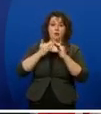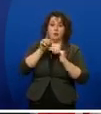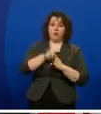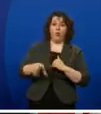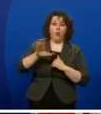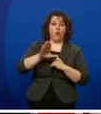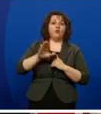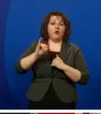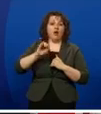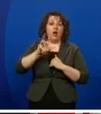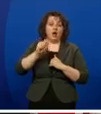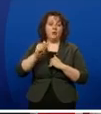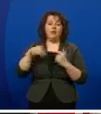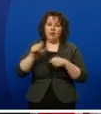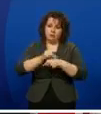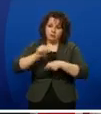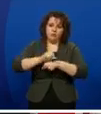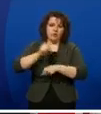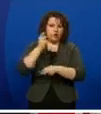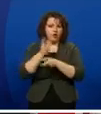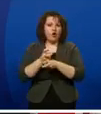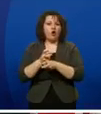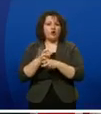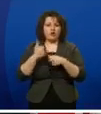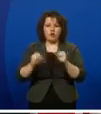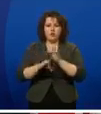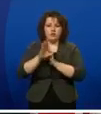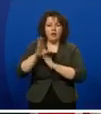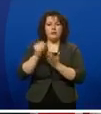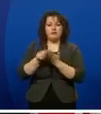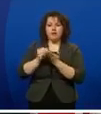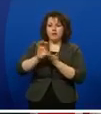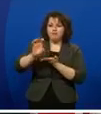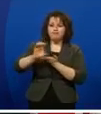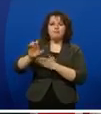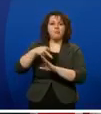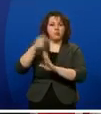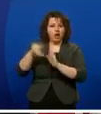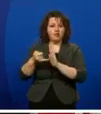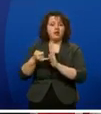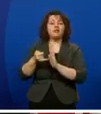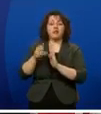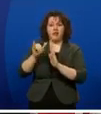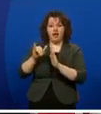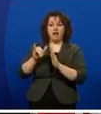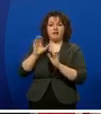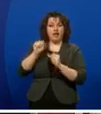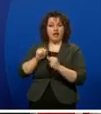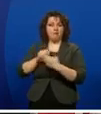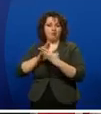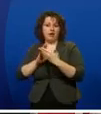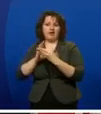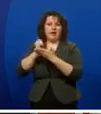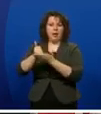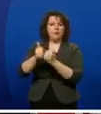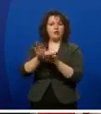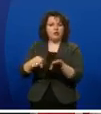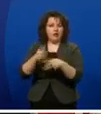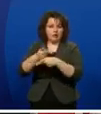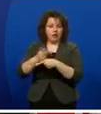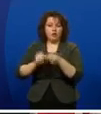been working hard to develop and fund local projects that address child care access and support working